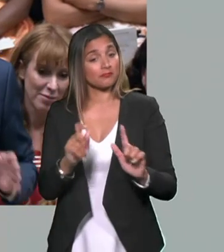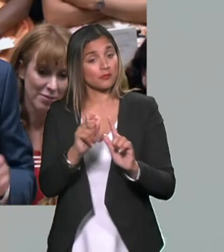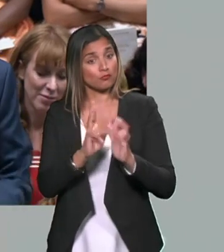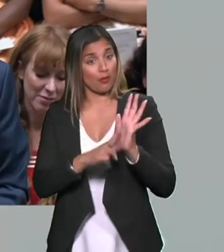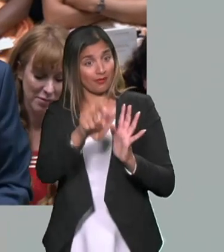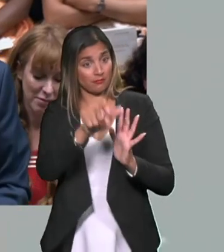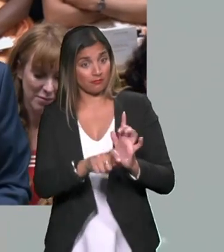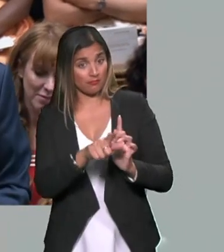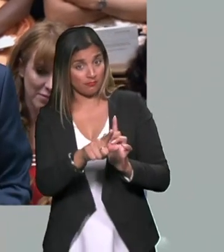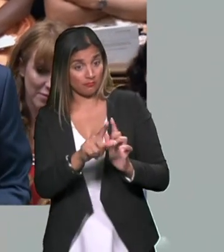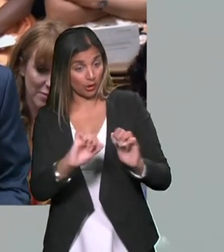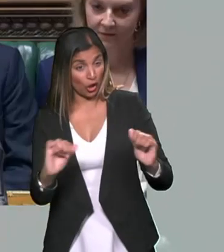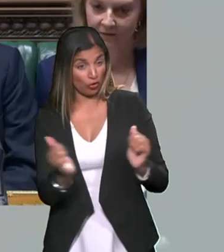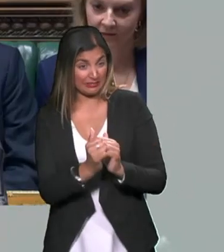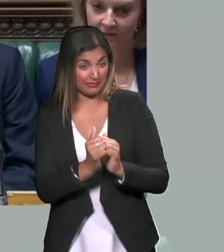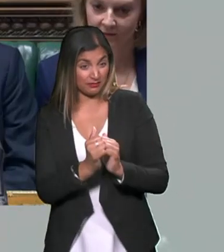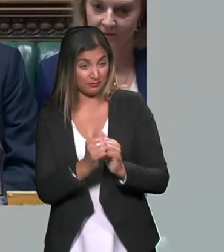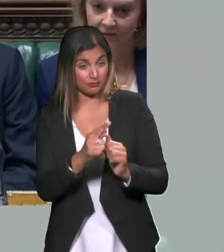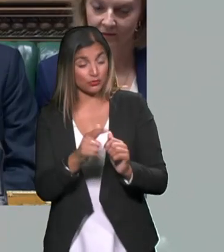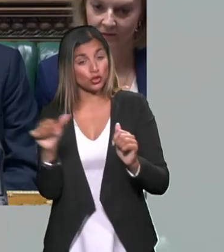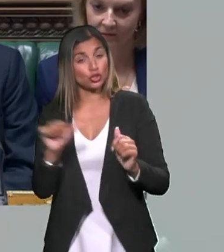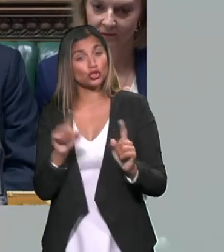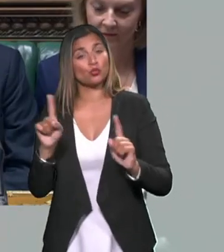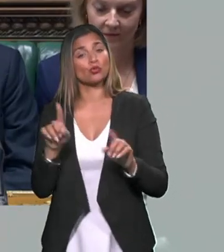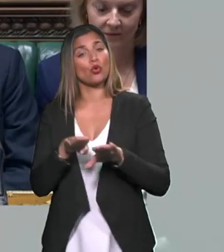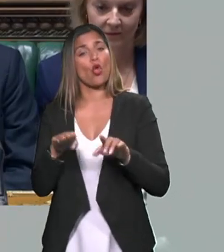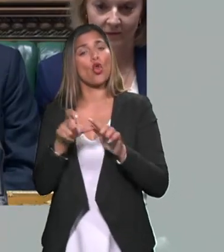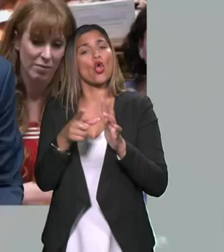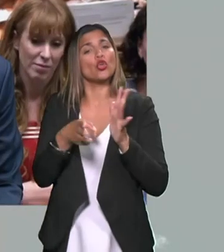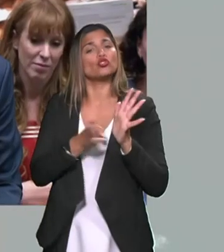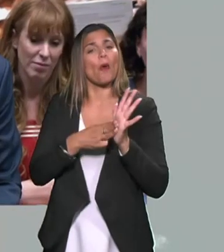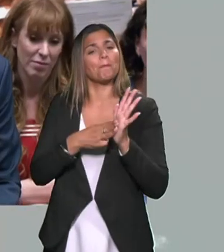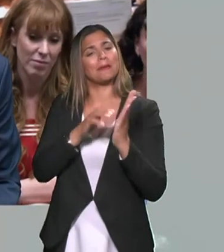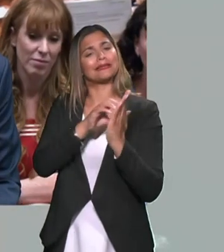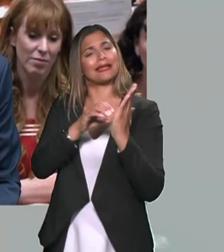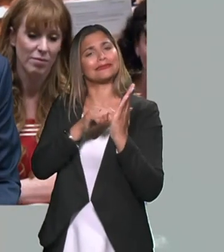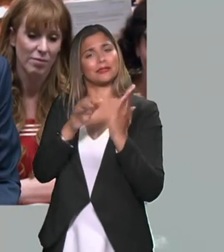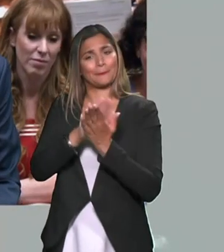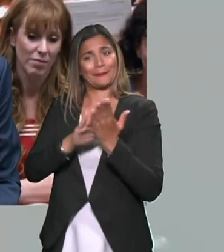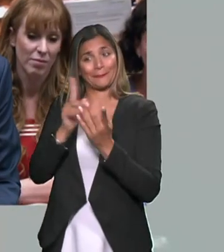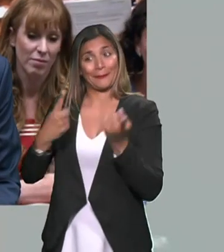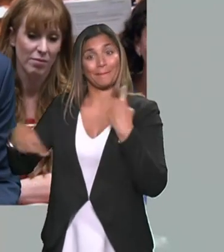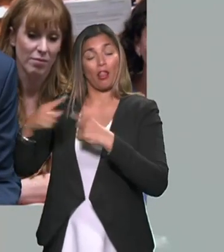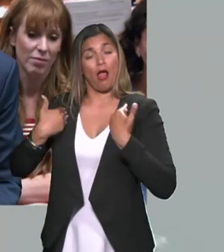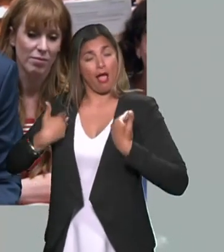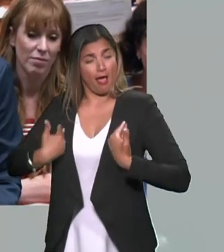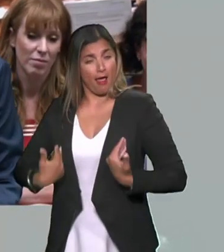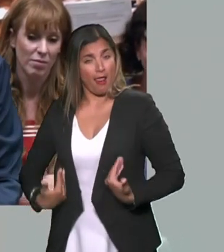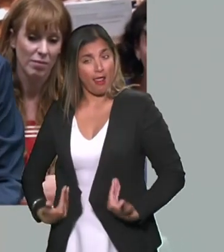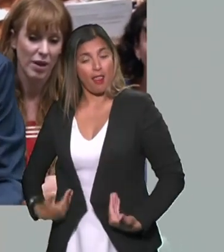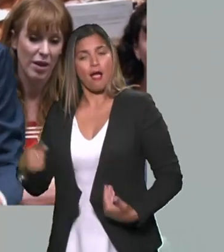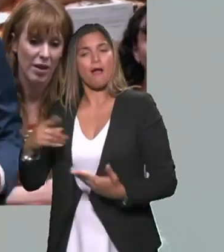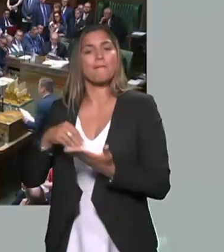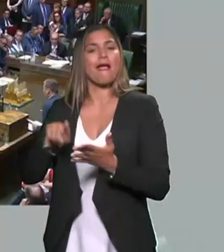does he agree it's time to scrap the absurd non-dom status that allows the super-rich to dodge tax in this